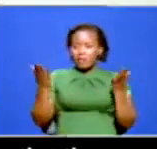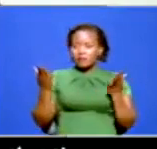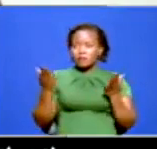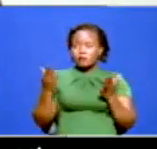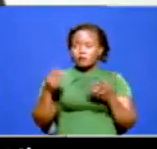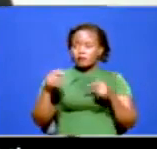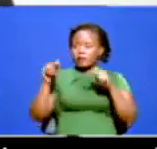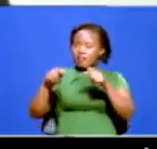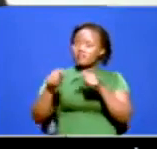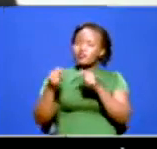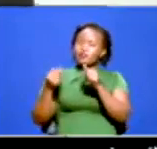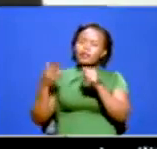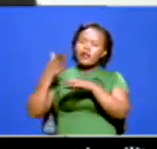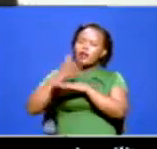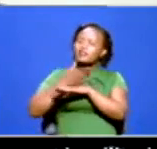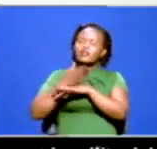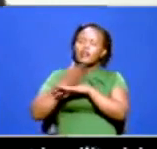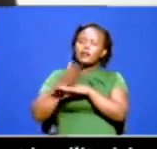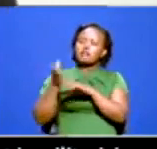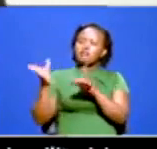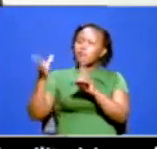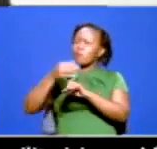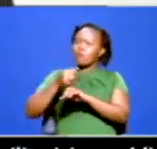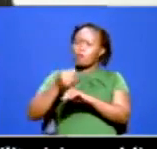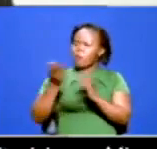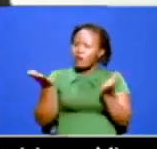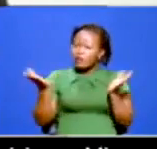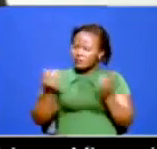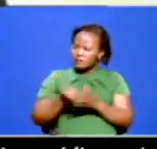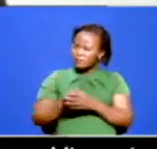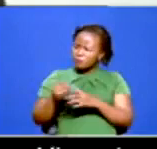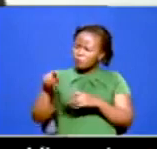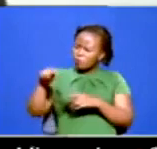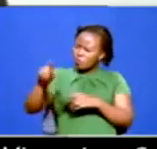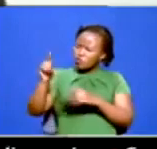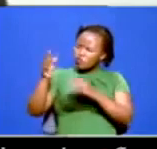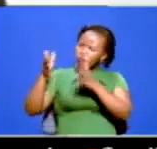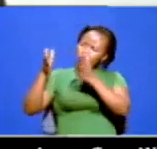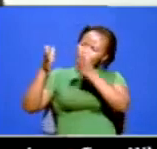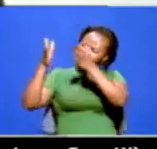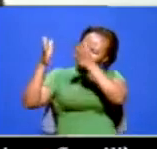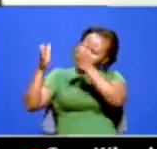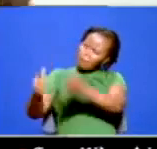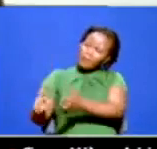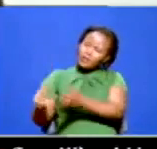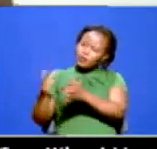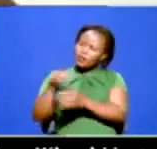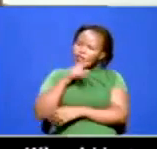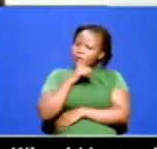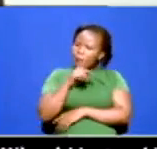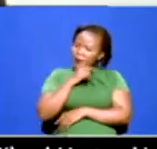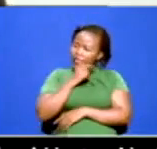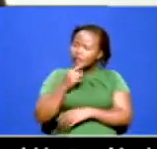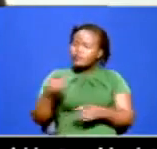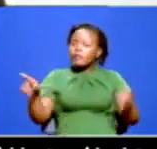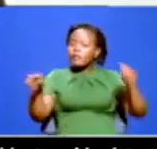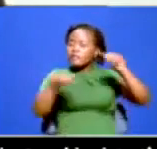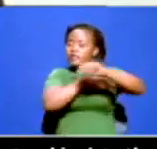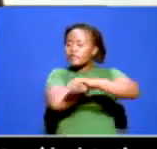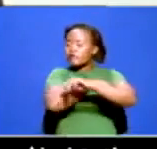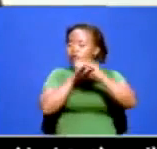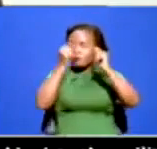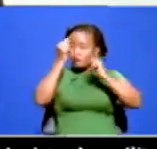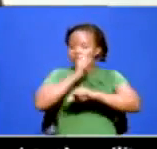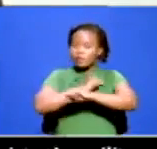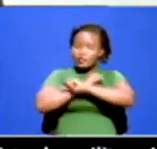Mile. What does General Robert Kariuki Kibochi, the chief of the defense forces, do